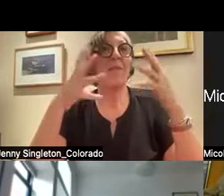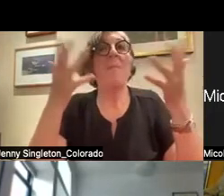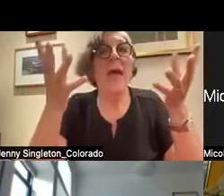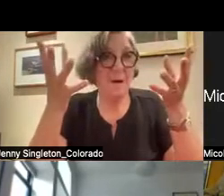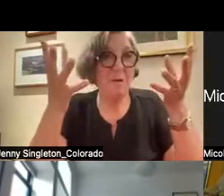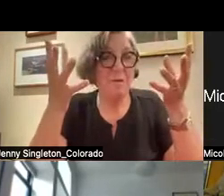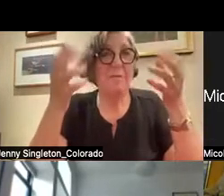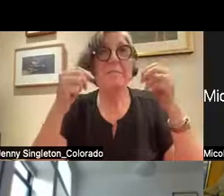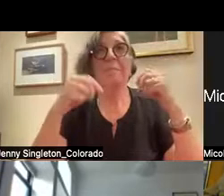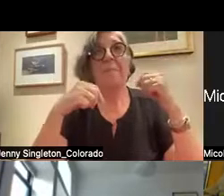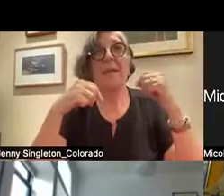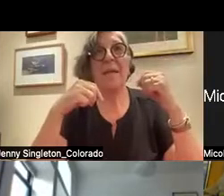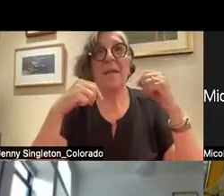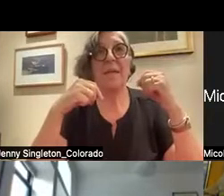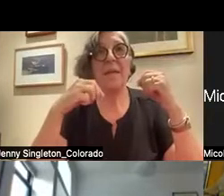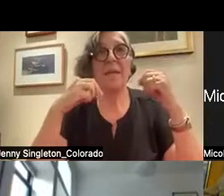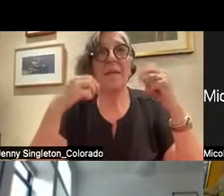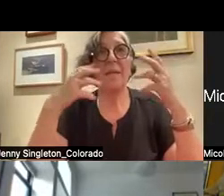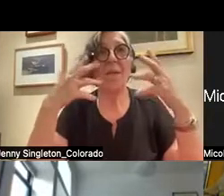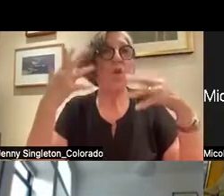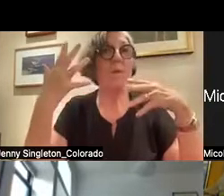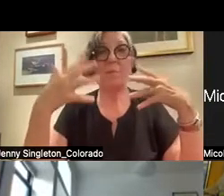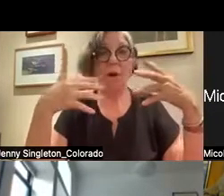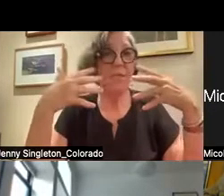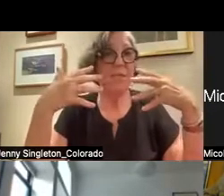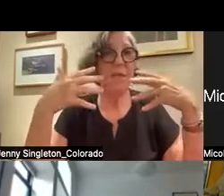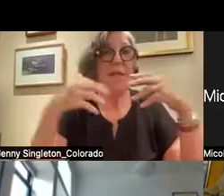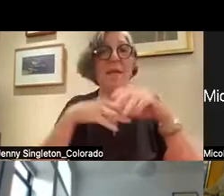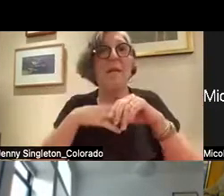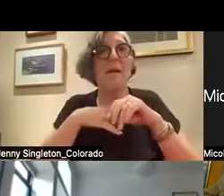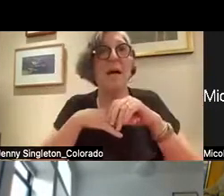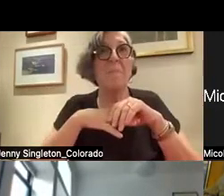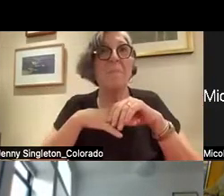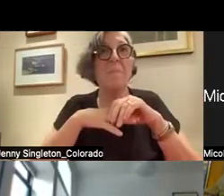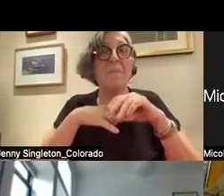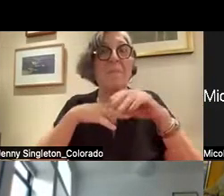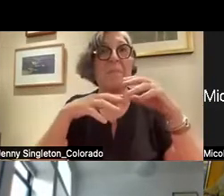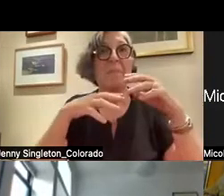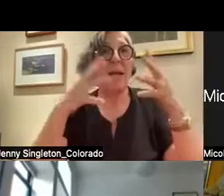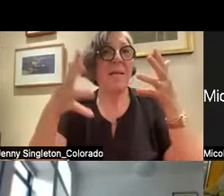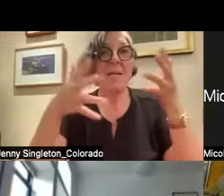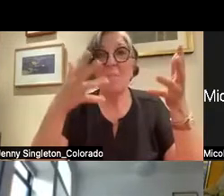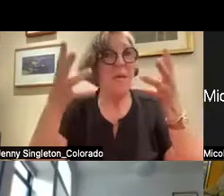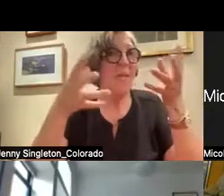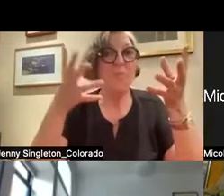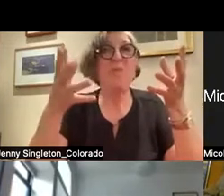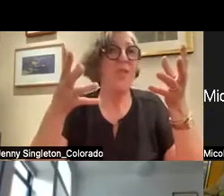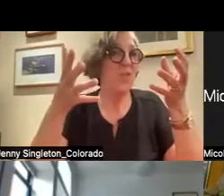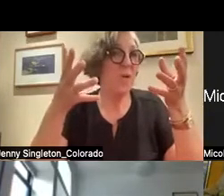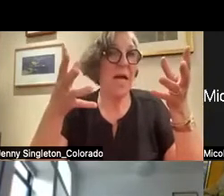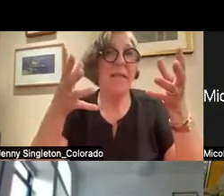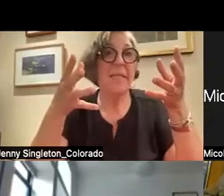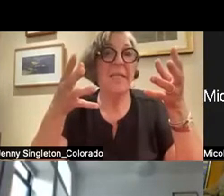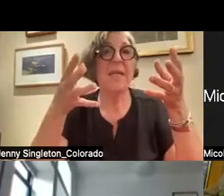so somehow in human processing, that ended up being the